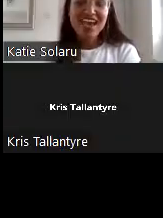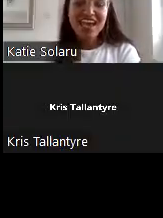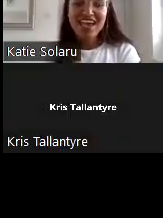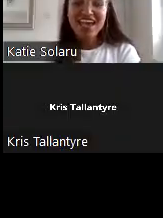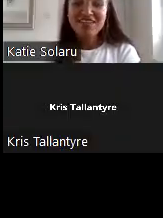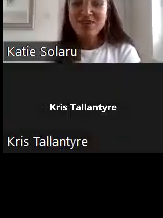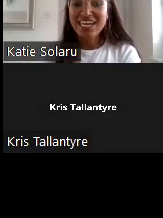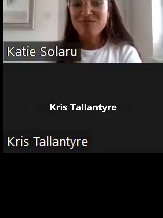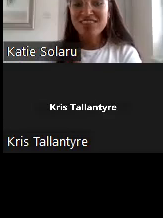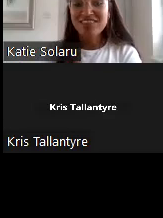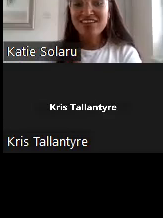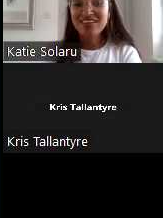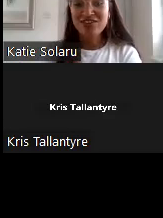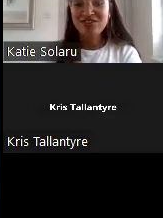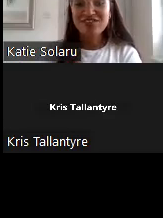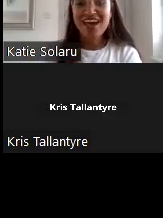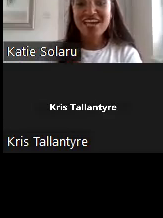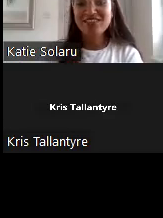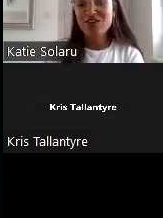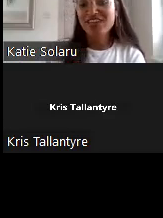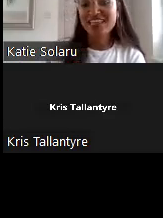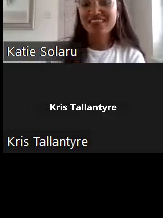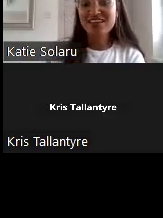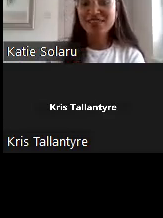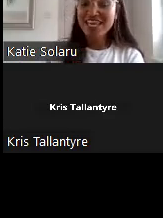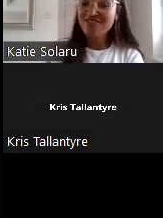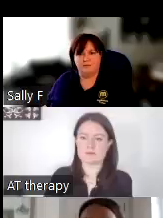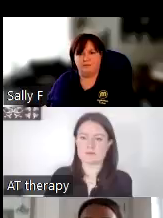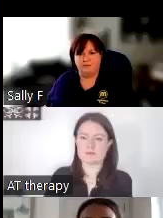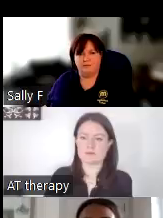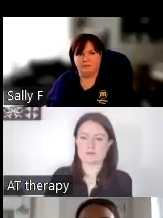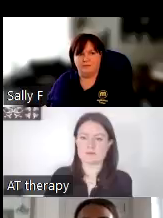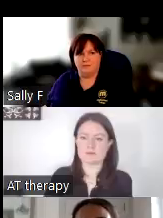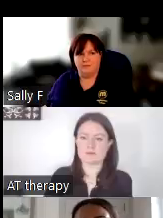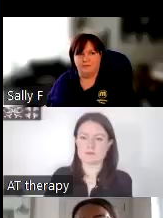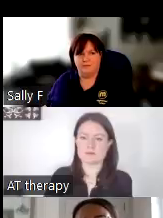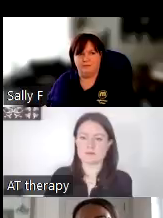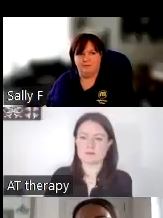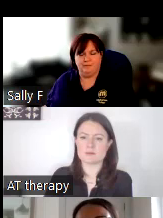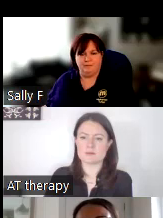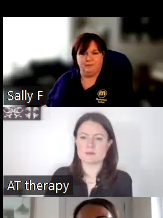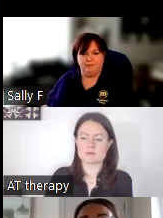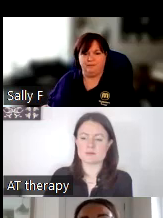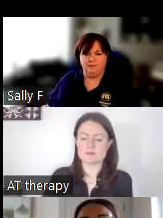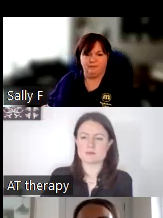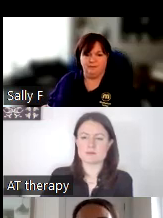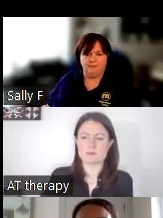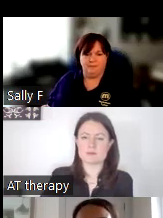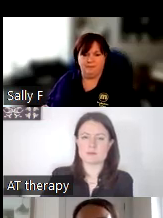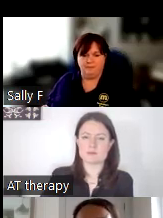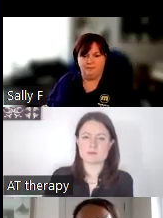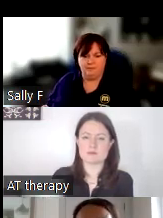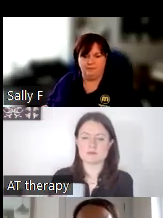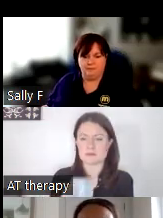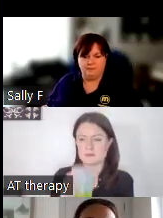groups. And working with the under 5s, I often had the pleasure of being the first person to share Makaton